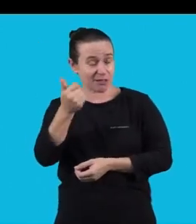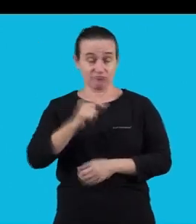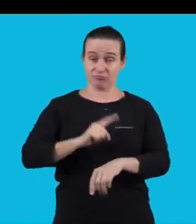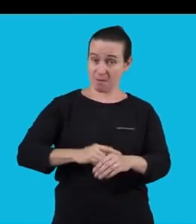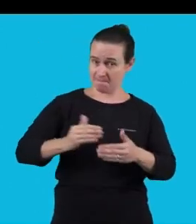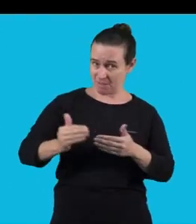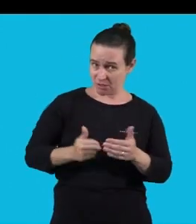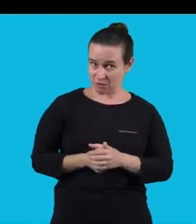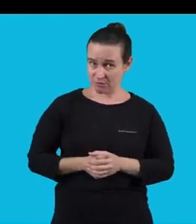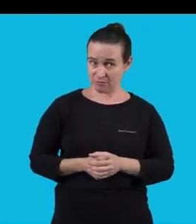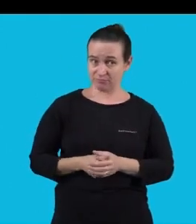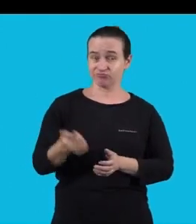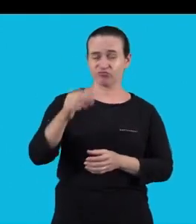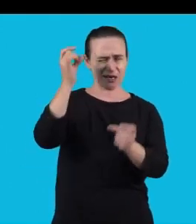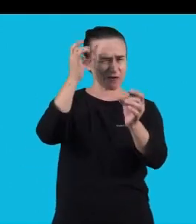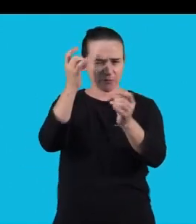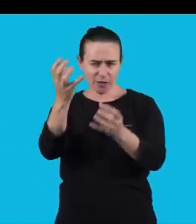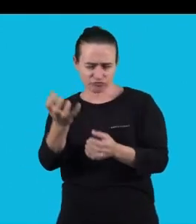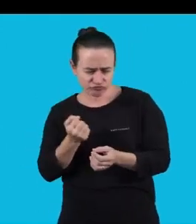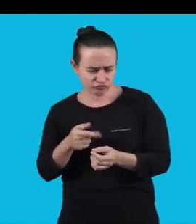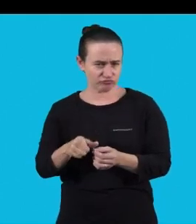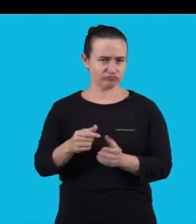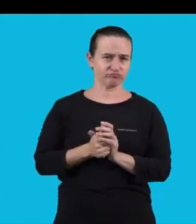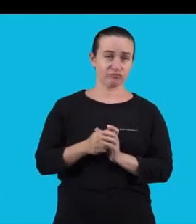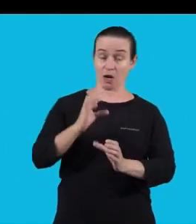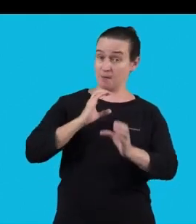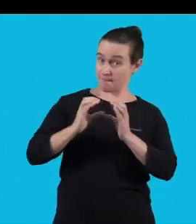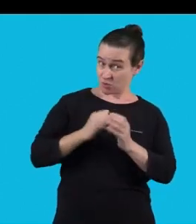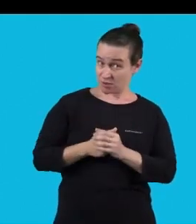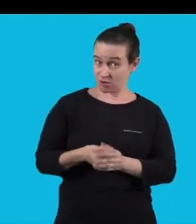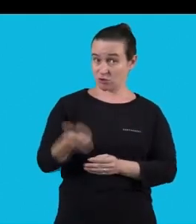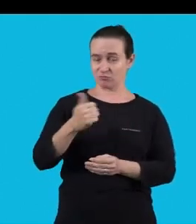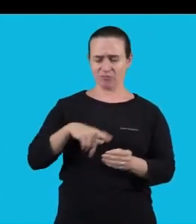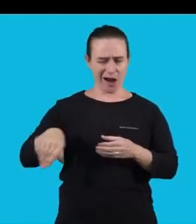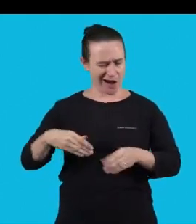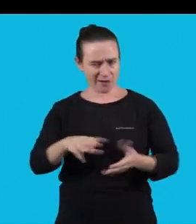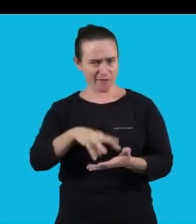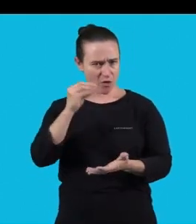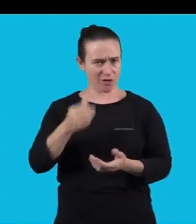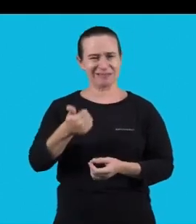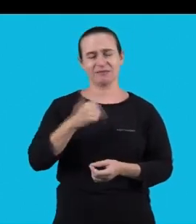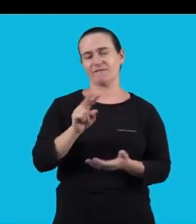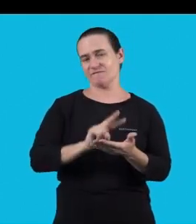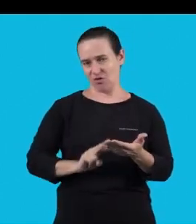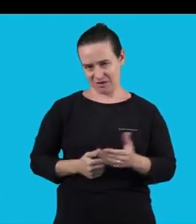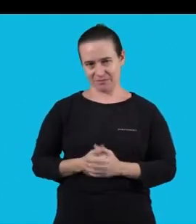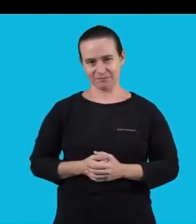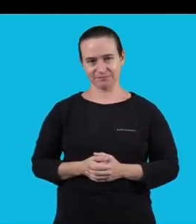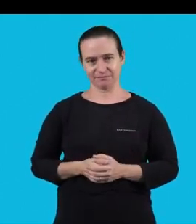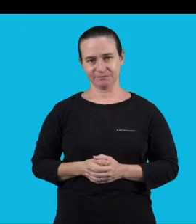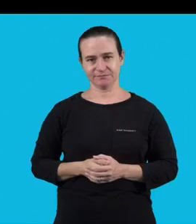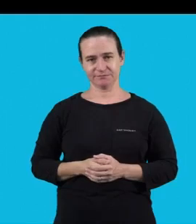skills, information retrieval skills, communication skills, active learning methods, and your vocabulary